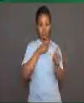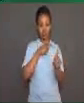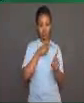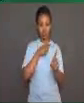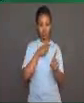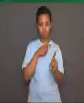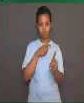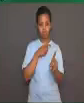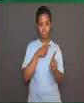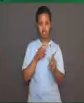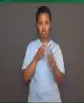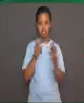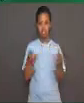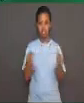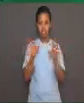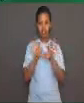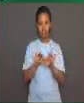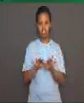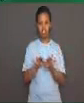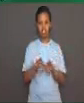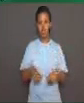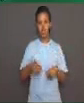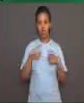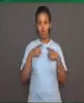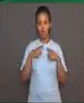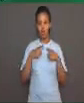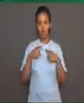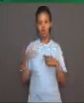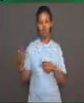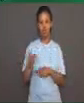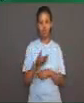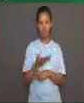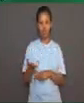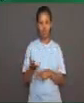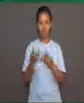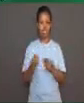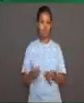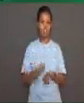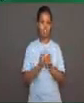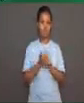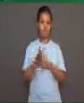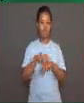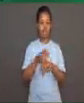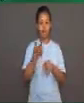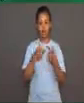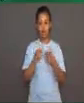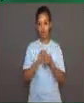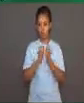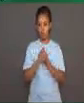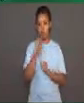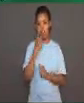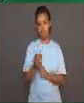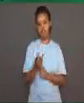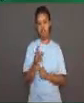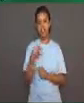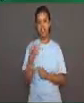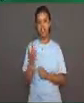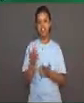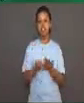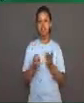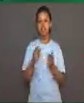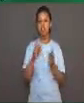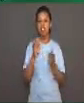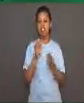become essential to their survival and evolution. It also helped with